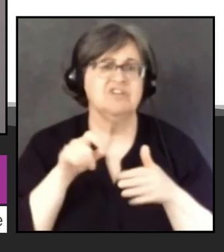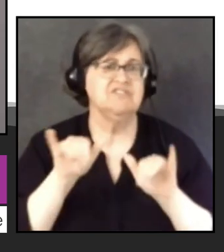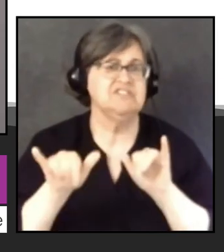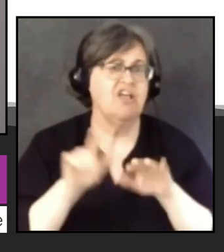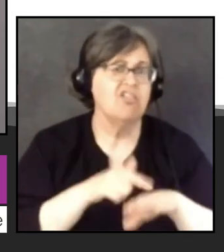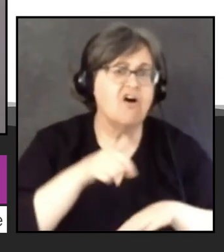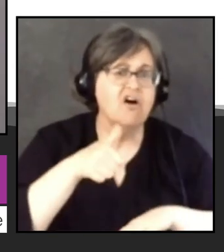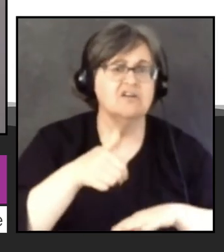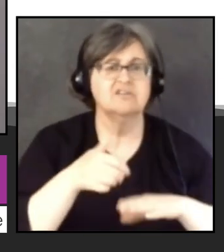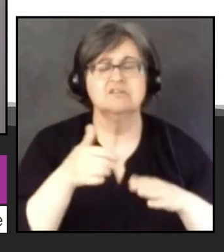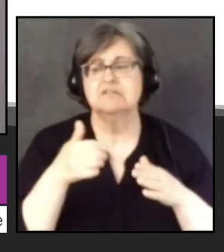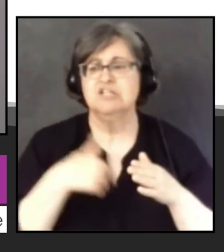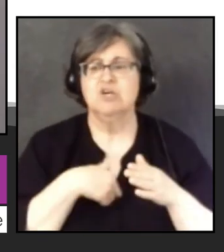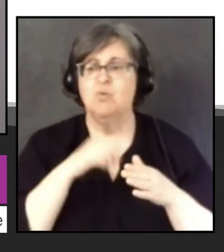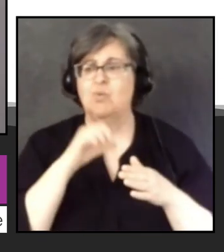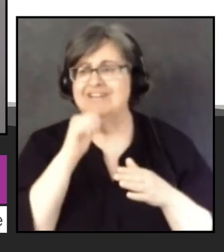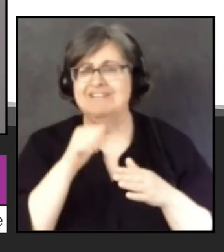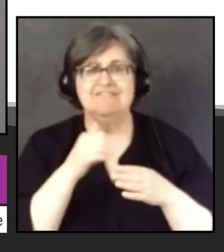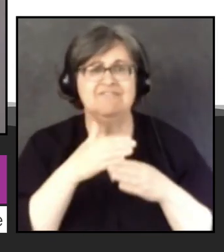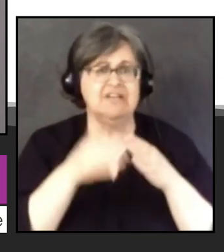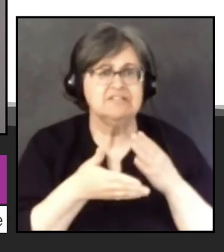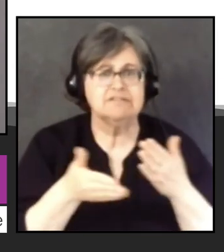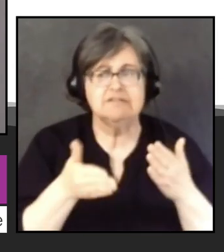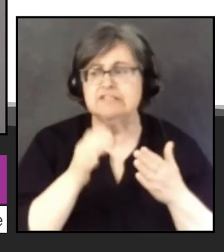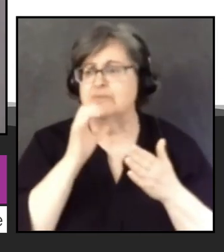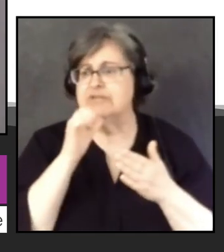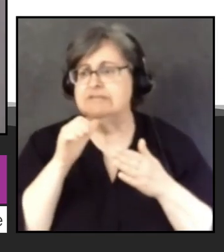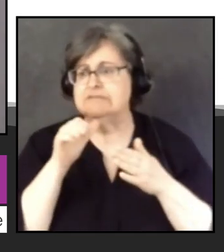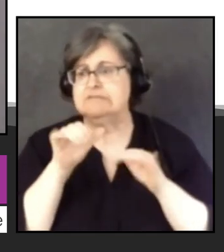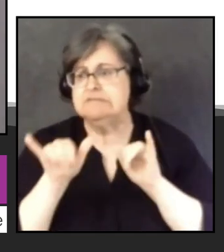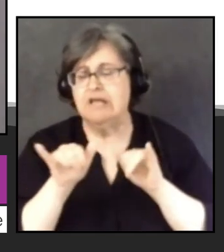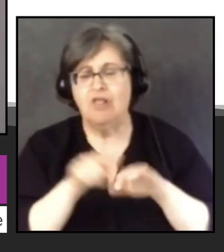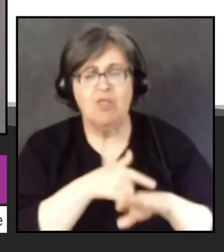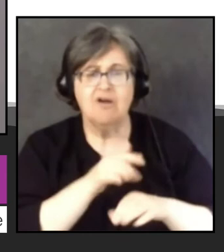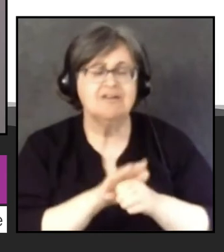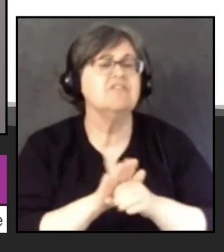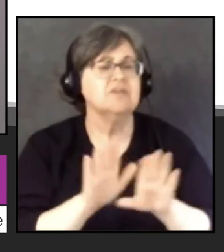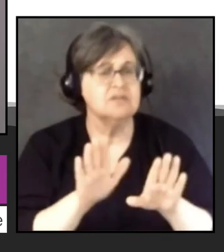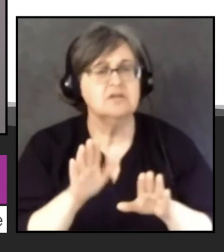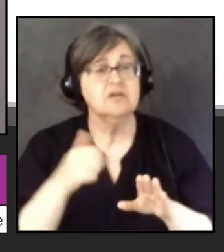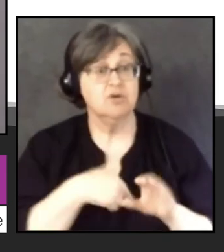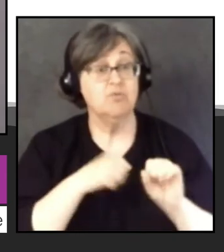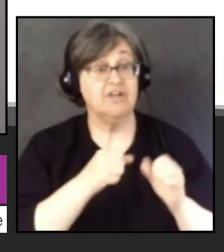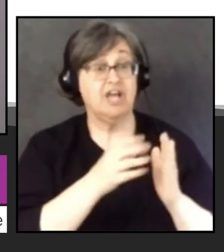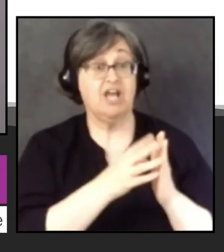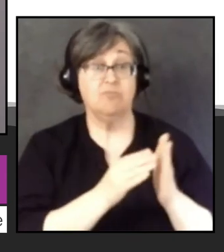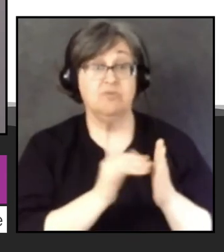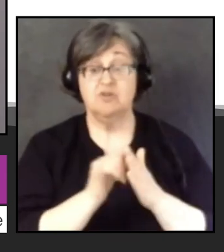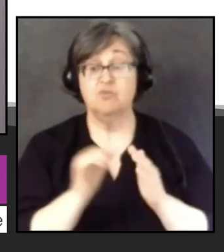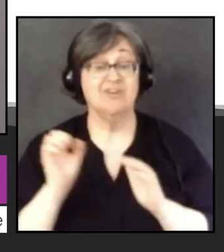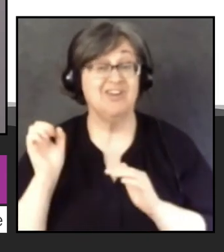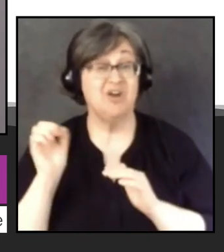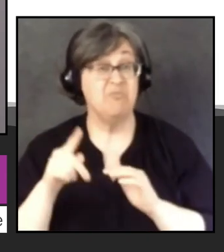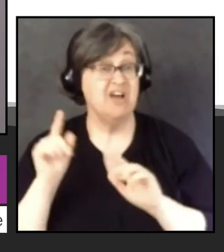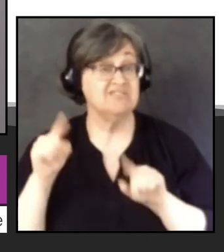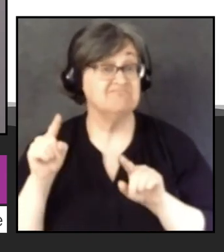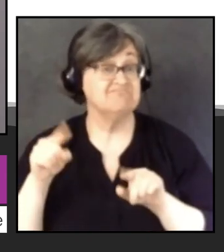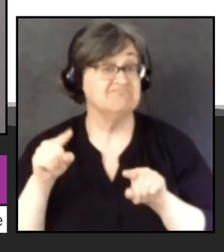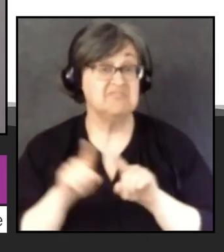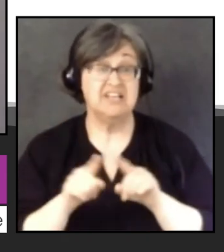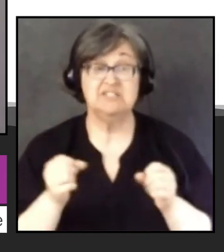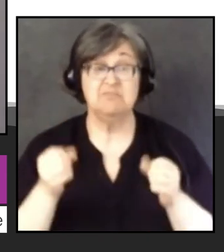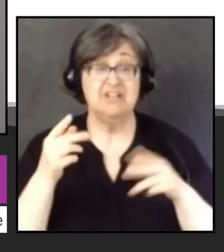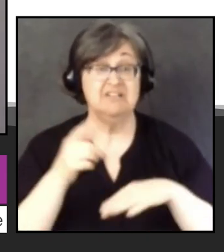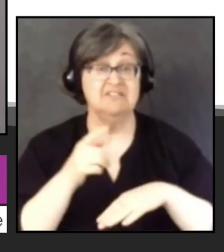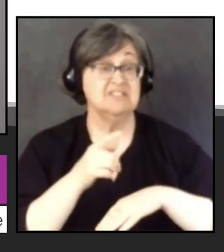longer or that we didn't stay long enough, but it's also can be replicated so we can come back as many times as the interest